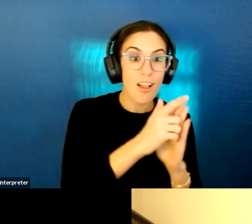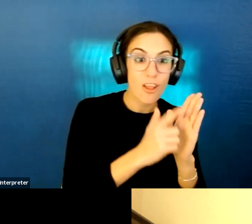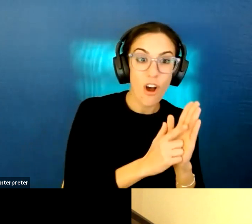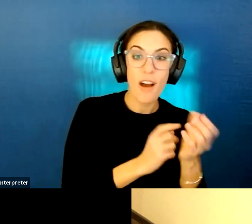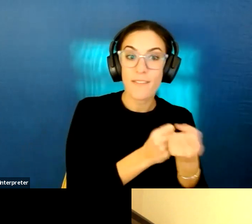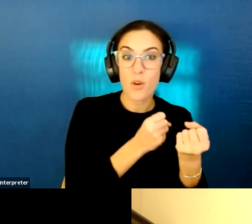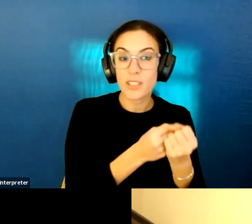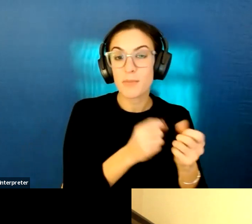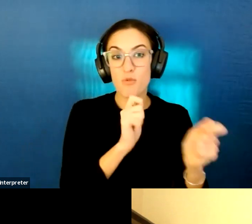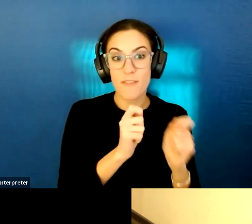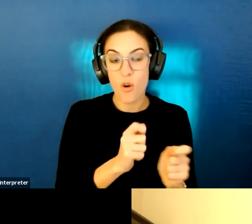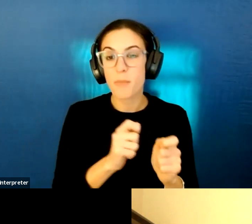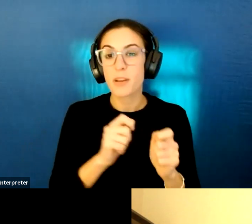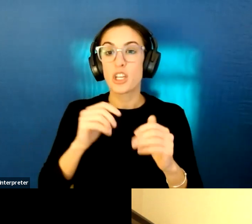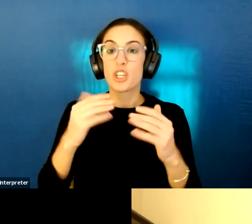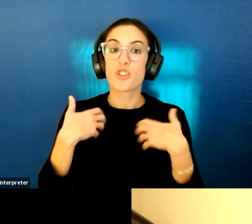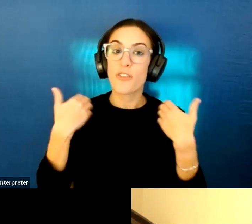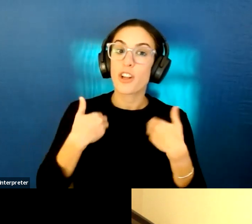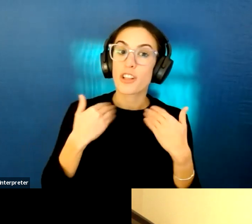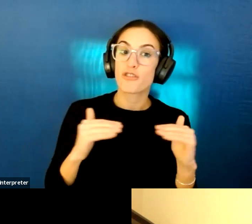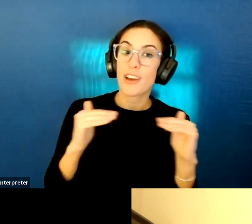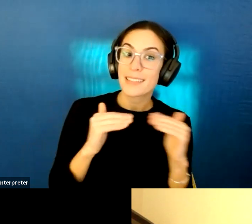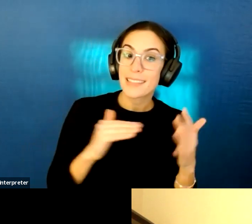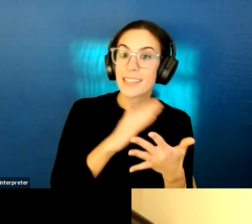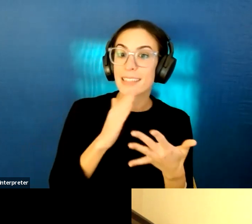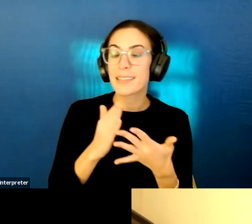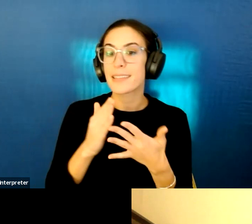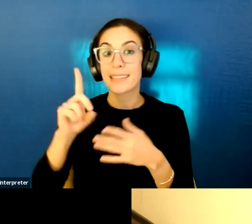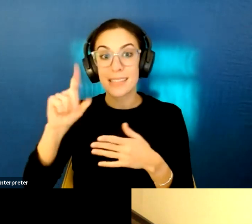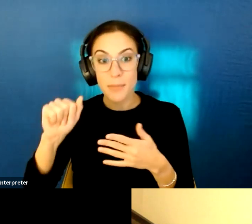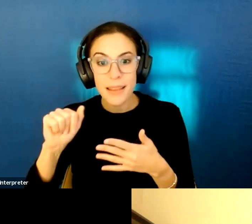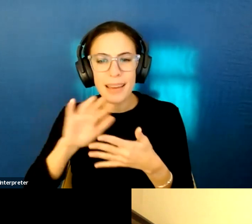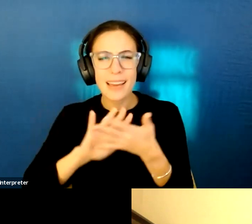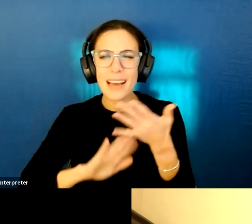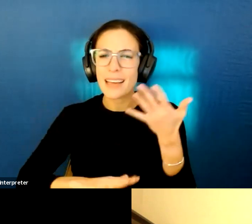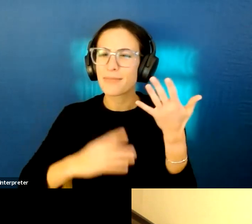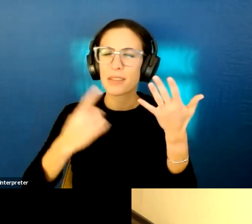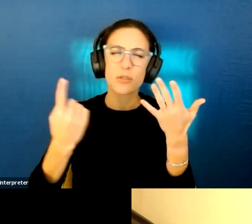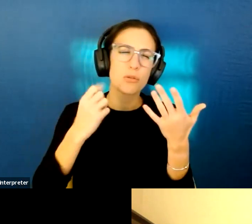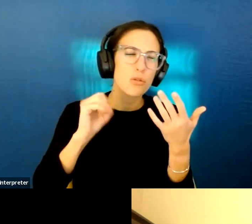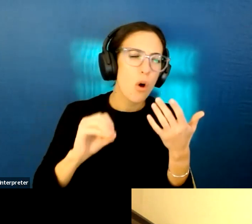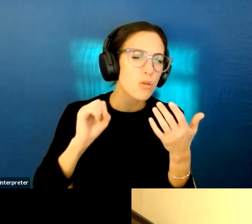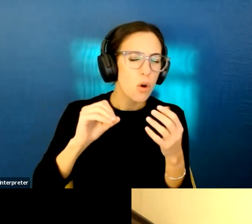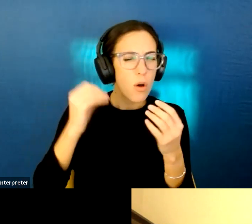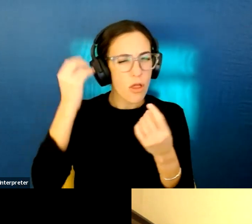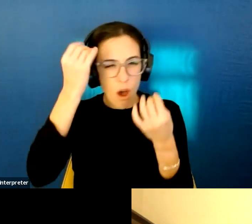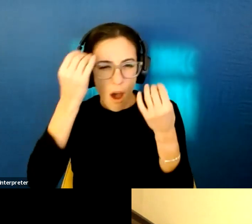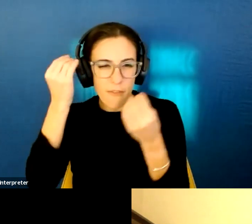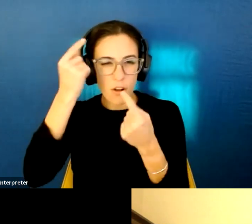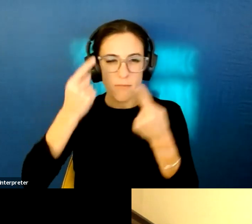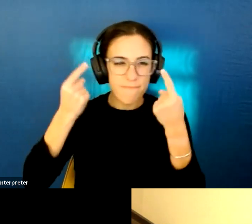justice, education transformation, disability, and always someone so thoughtful. So Milton, I'm so